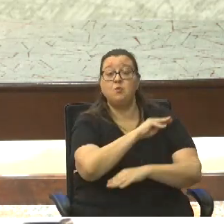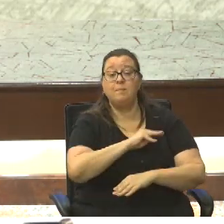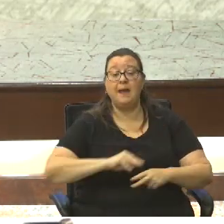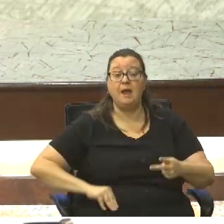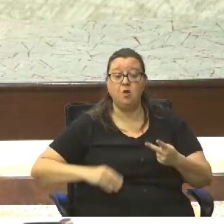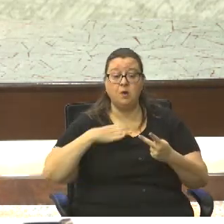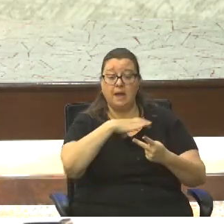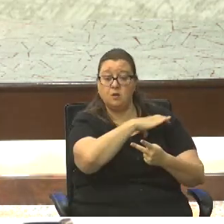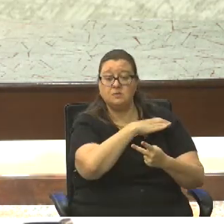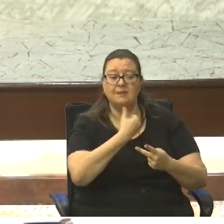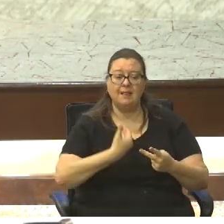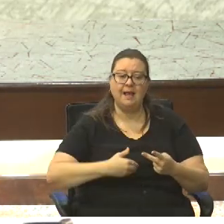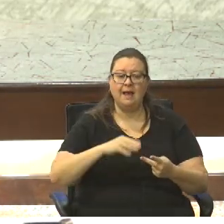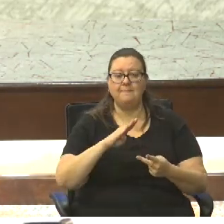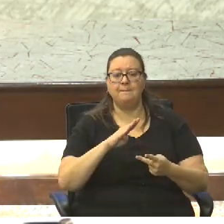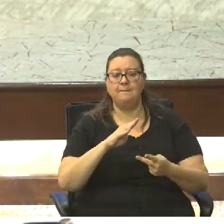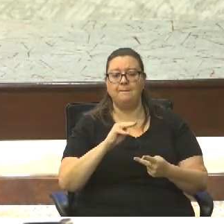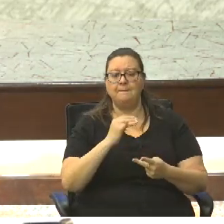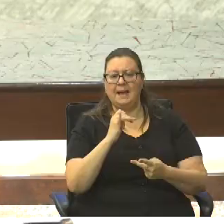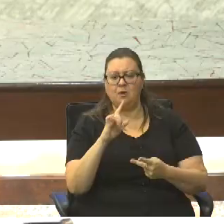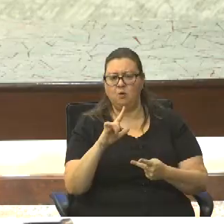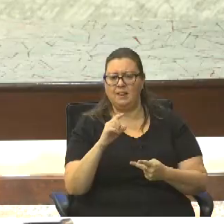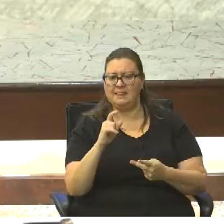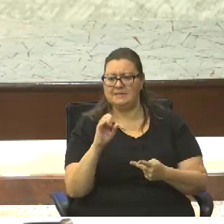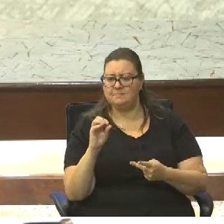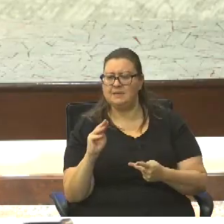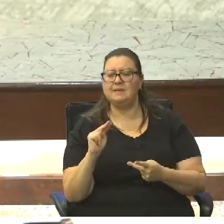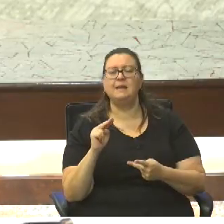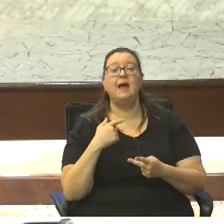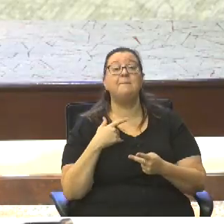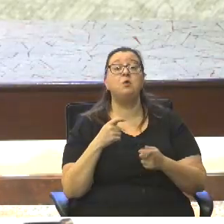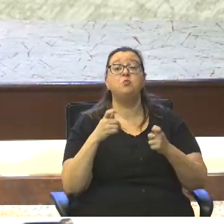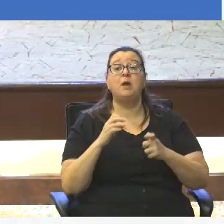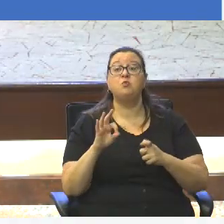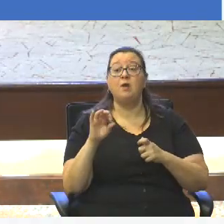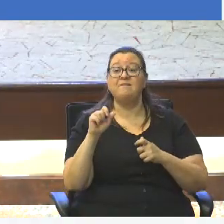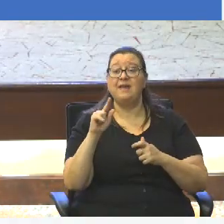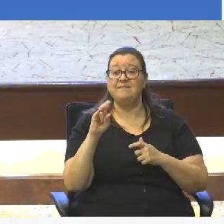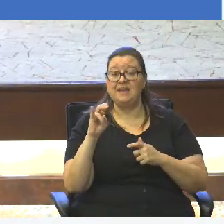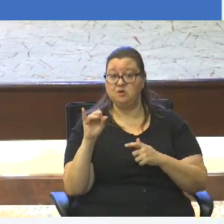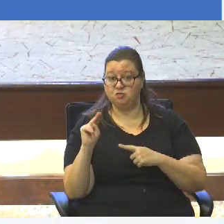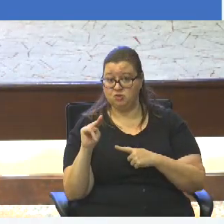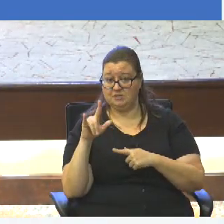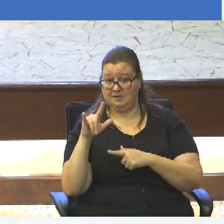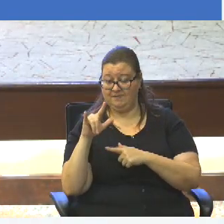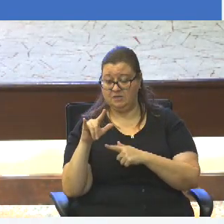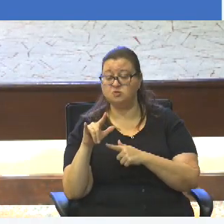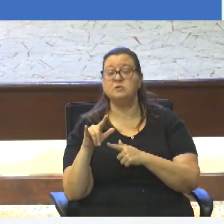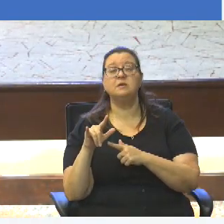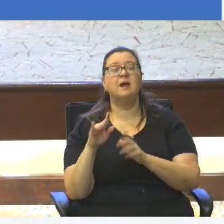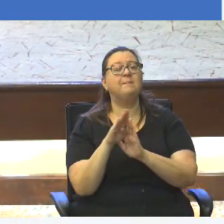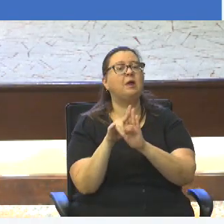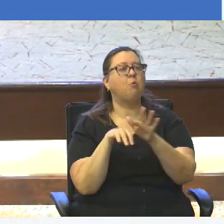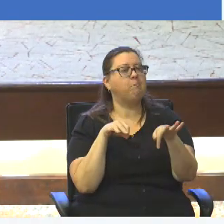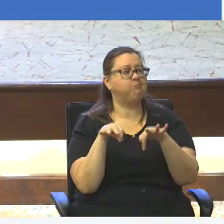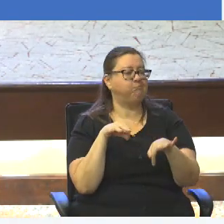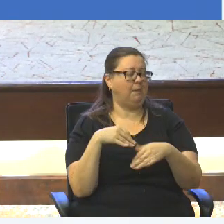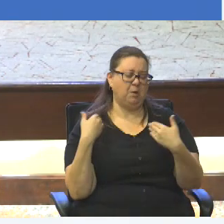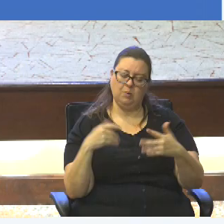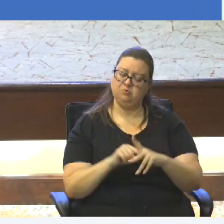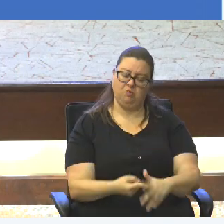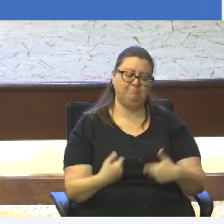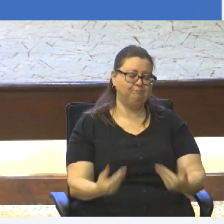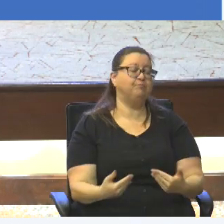of the council. Again, I'm Mike Reisman. I am your interim director of aviation. A little bit of background, just jump right in here. The